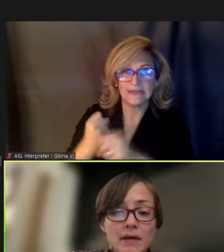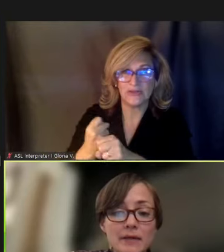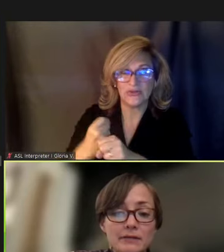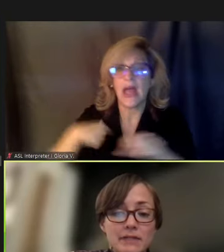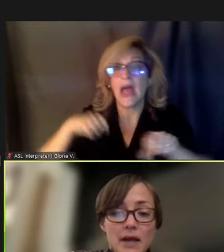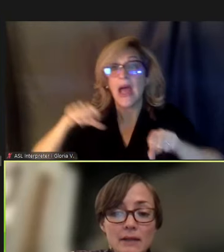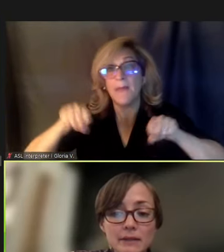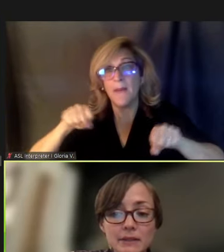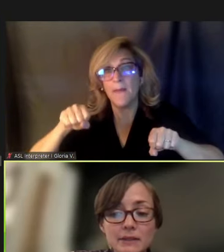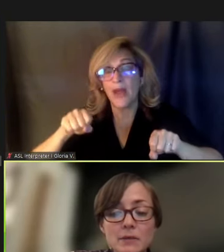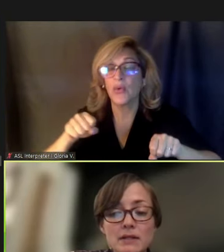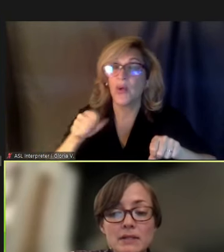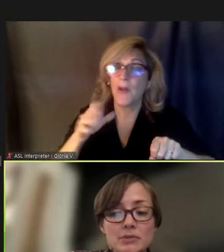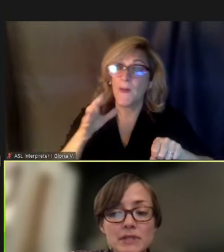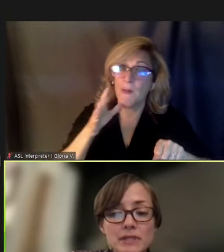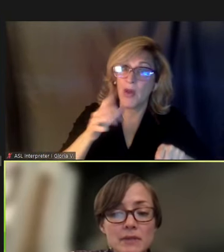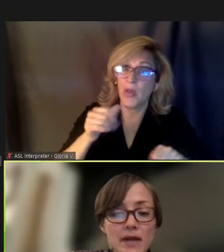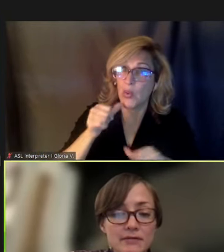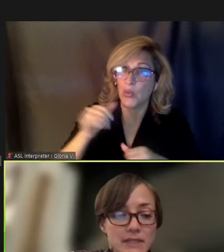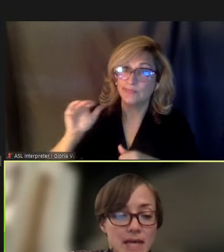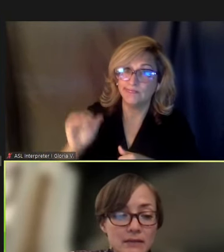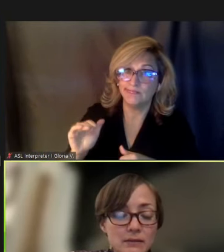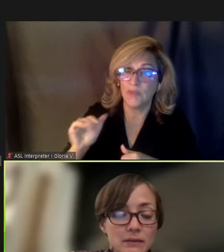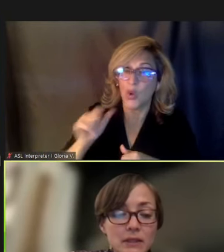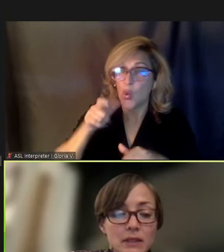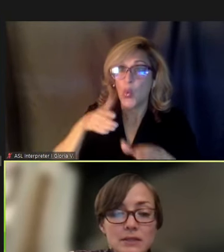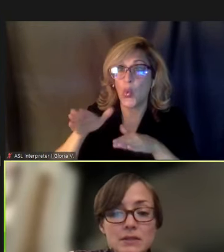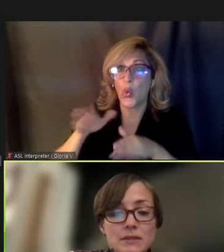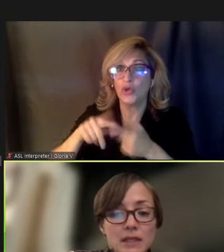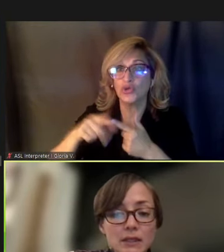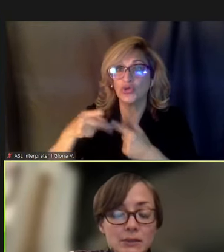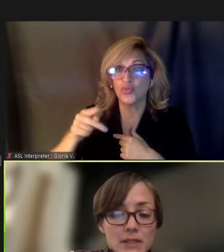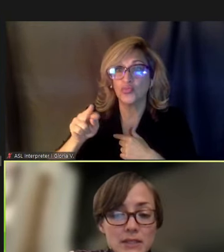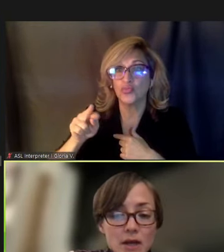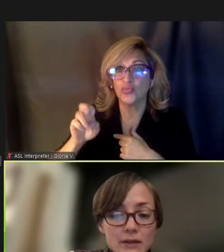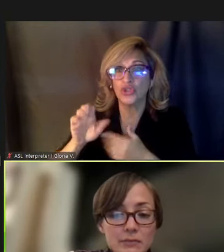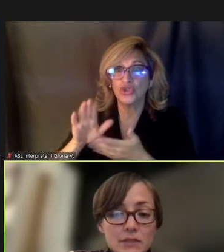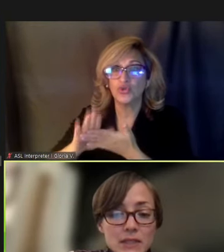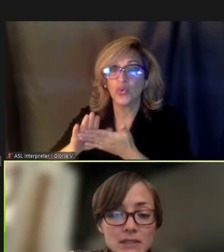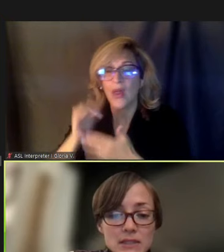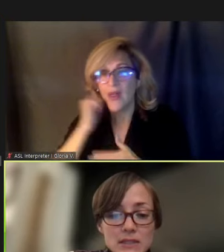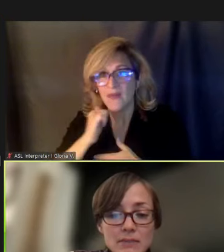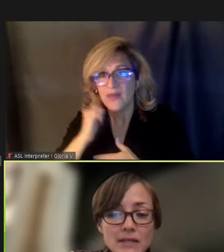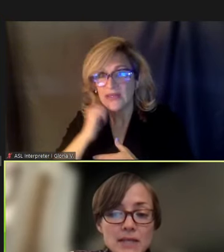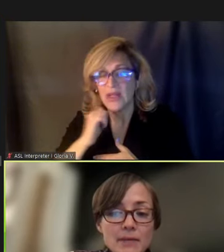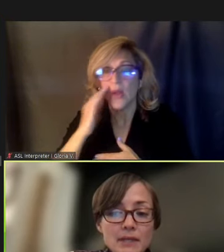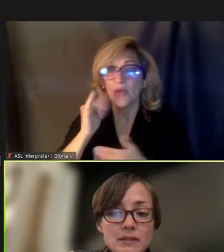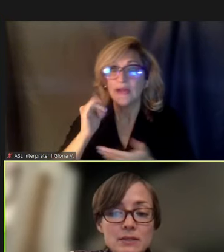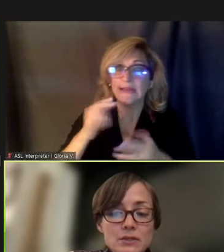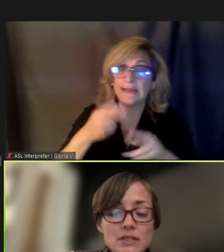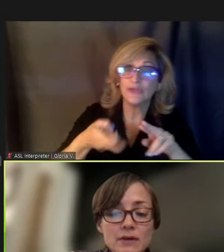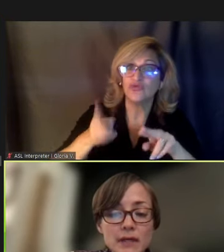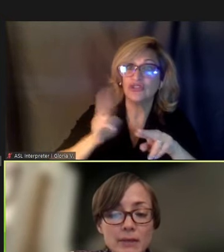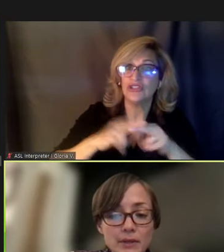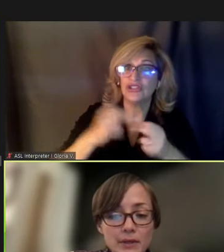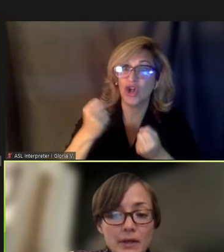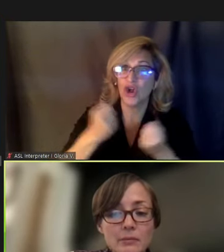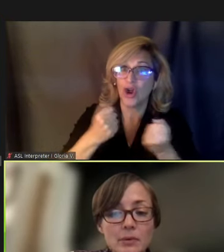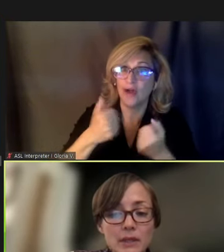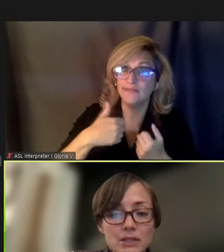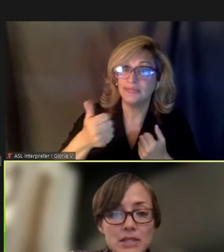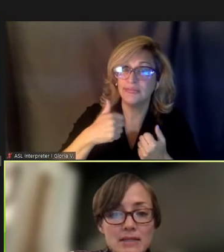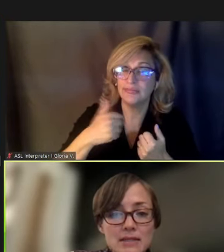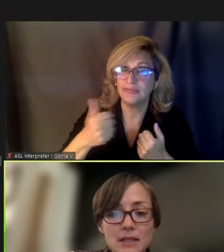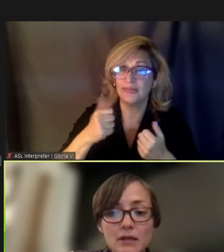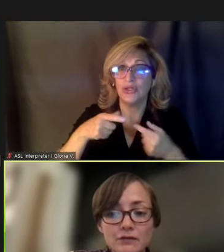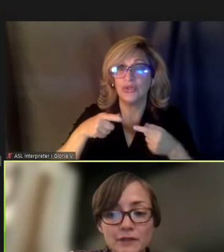and the mother of a toddler who walks to preschool every day. Due to increased car commuting since the pandemic, the streets of our neighborhood are